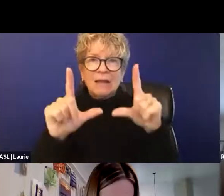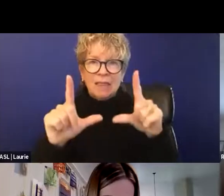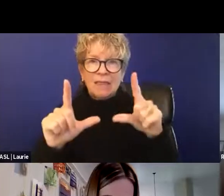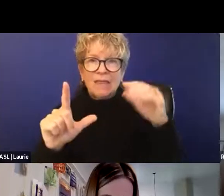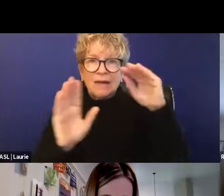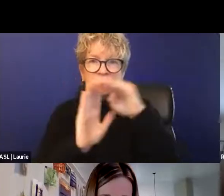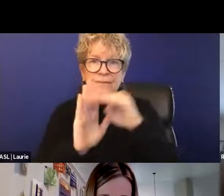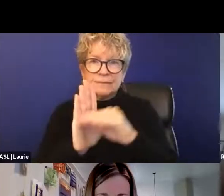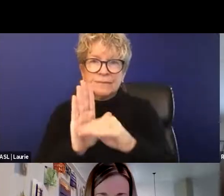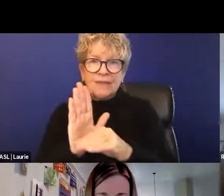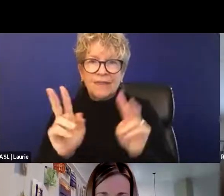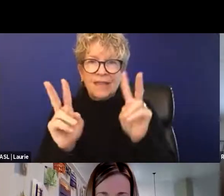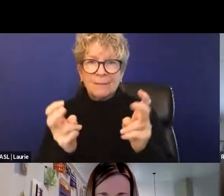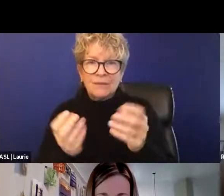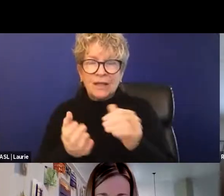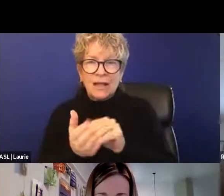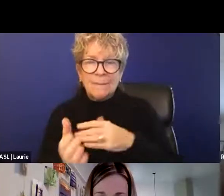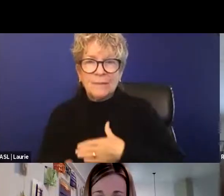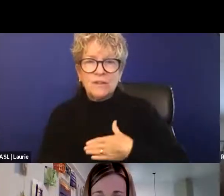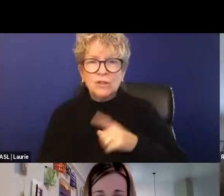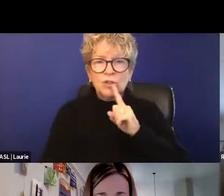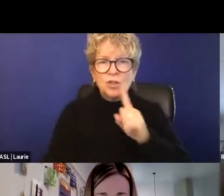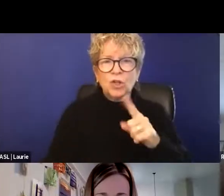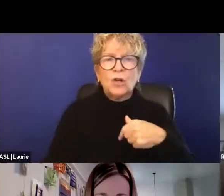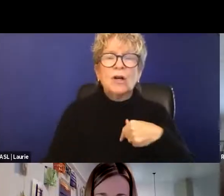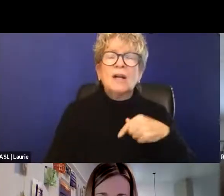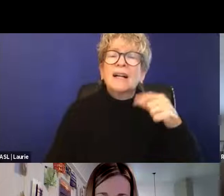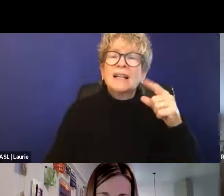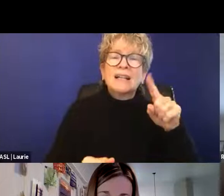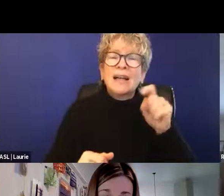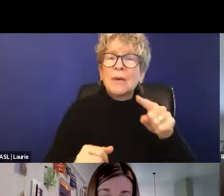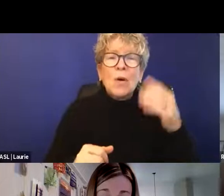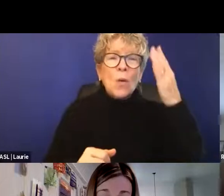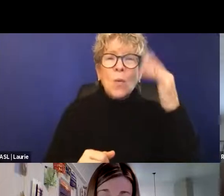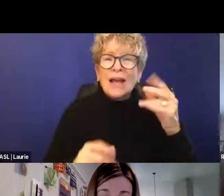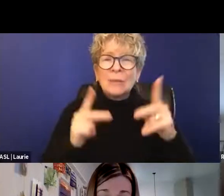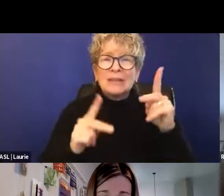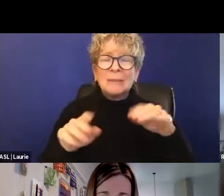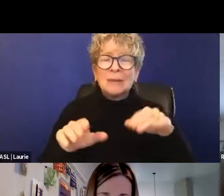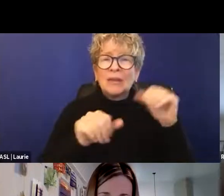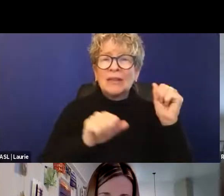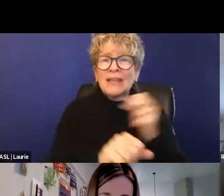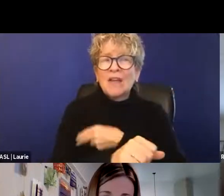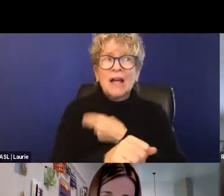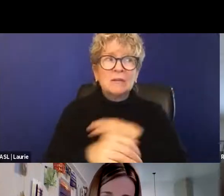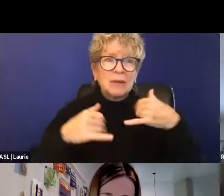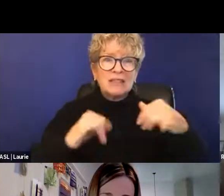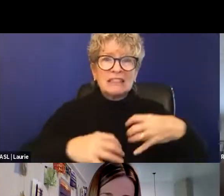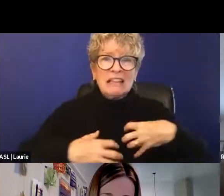about, why is it that we see people leaving the hospital who are still in distress? And I think sometimes,